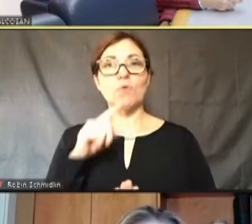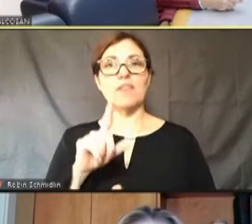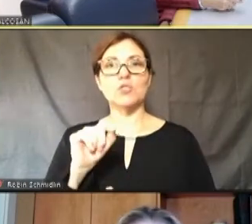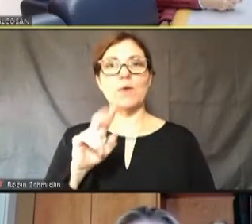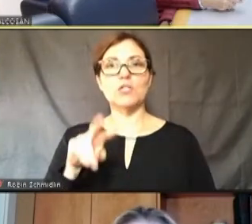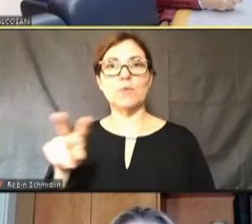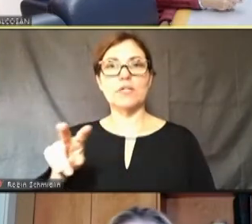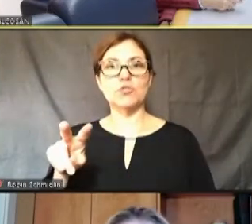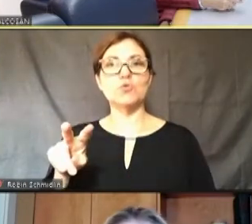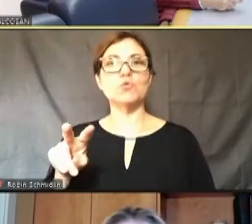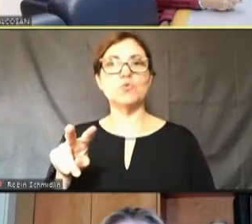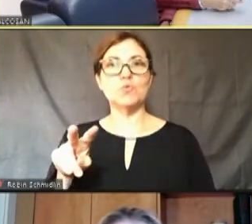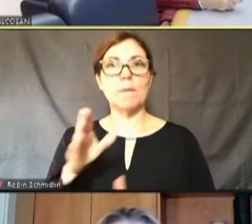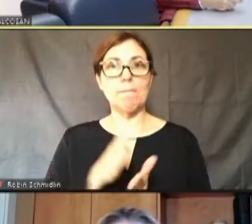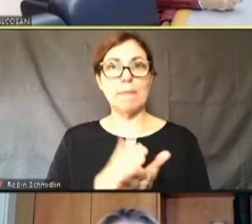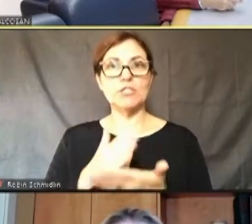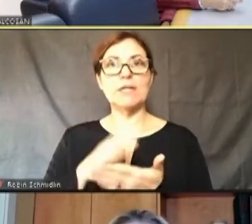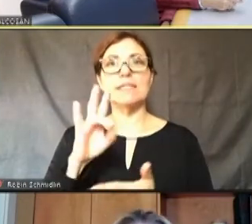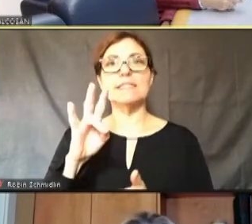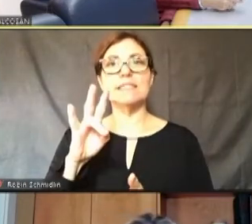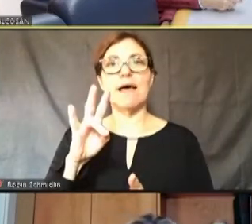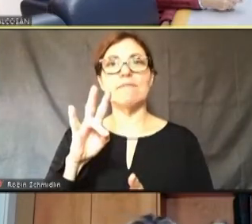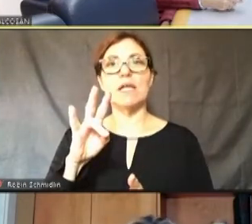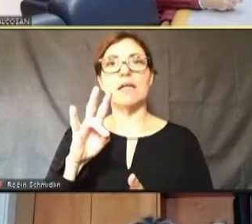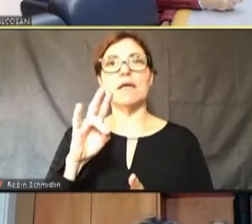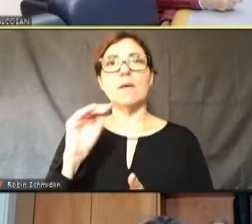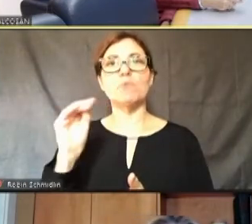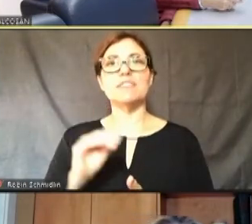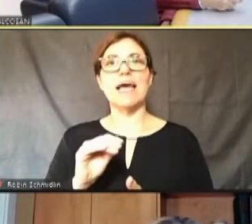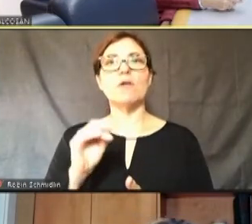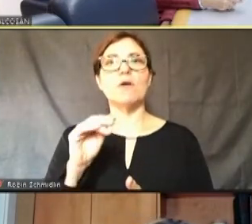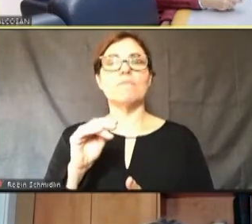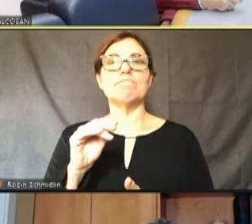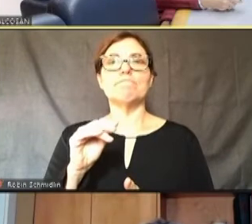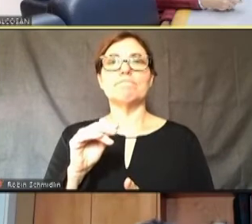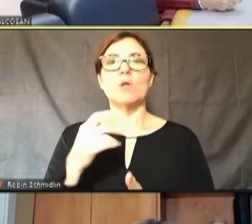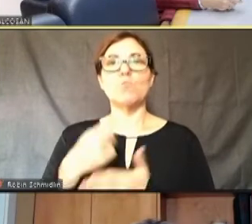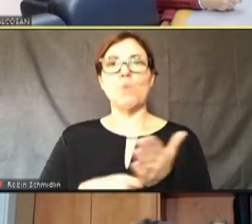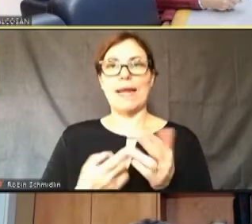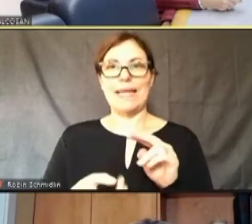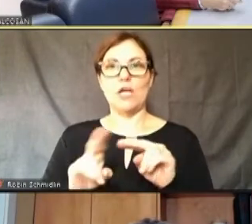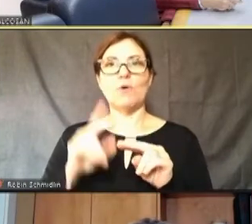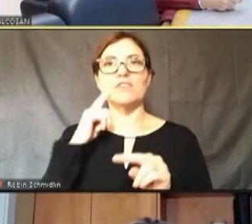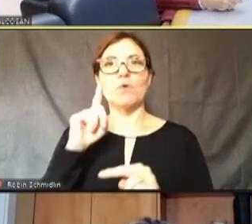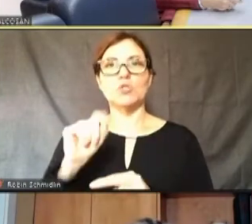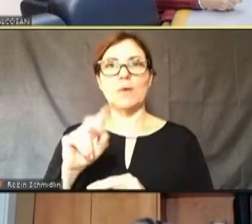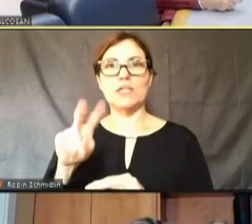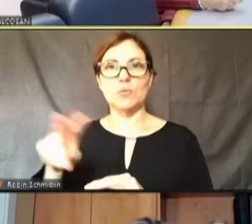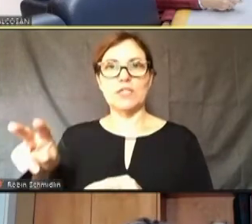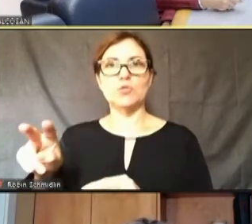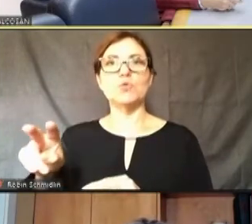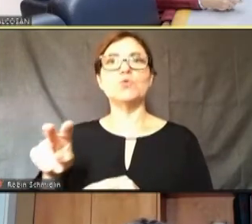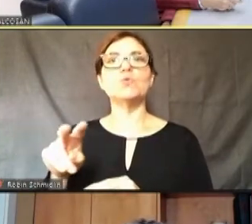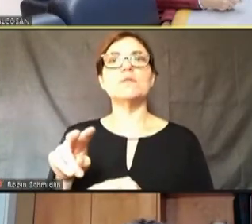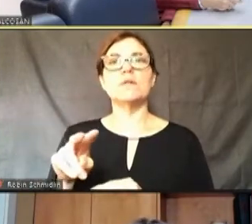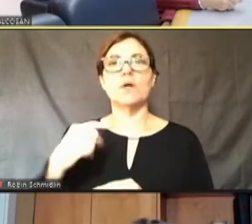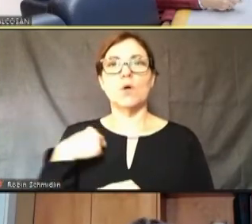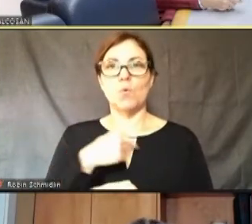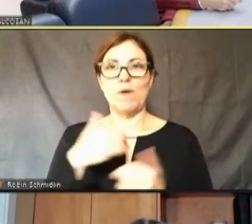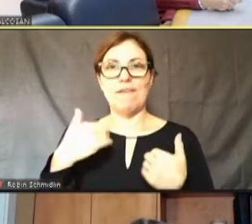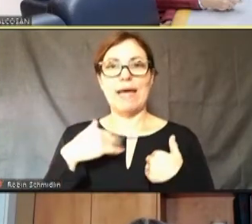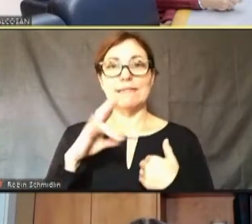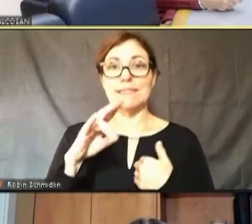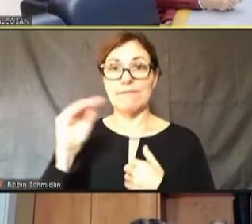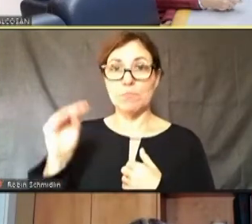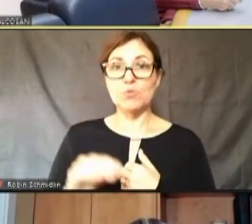for 2022. That is in line with the rate increases we've had for the last 3 years. So we've had 7%